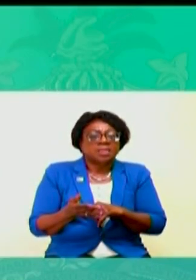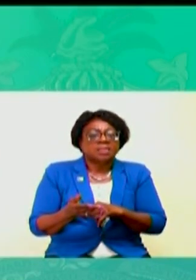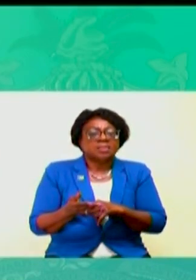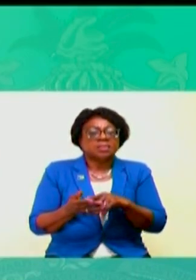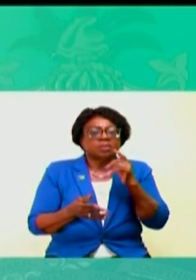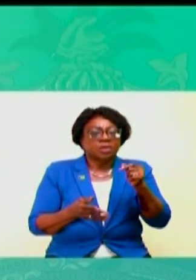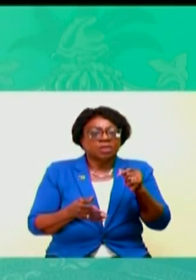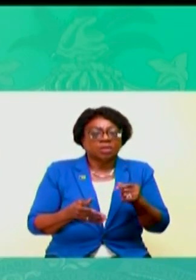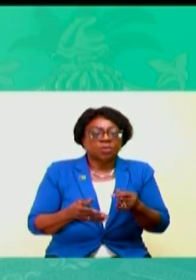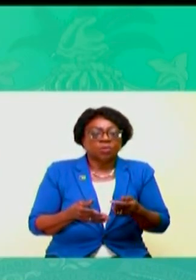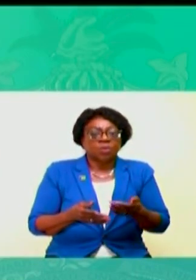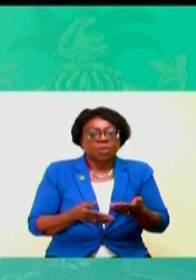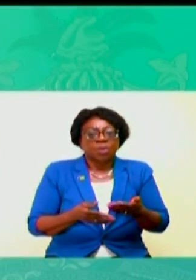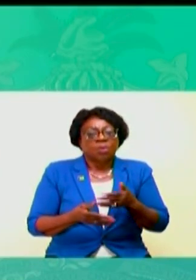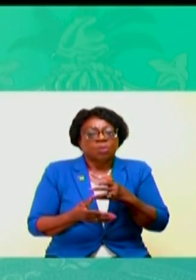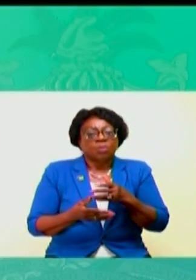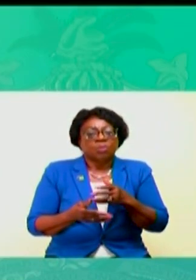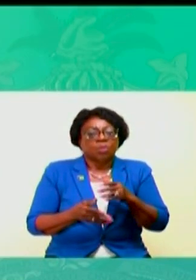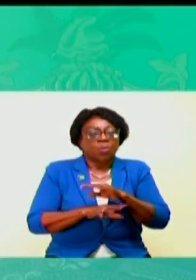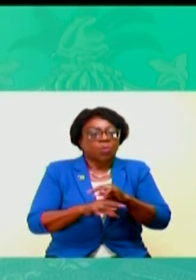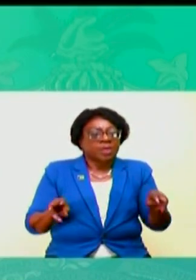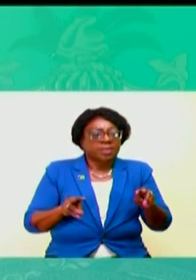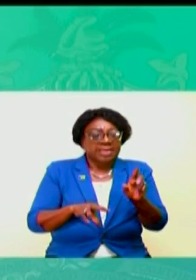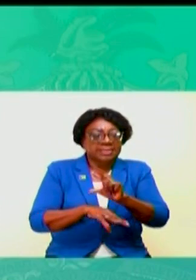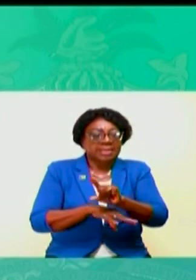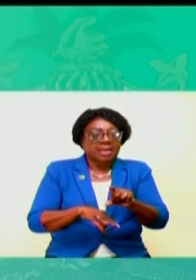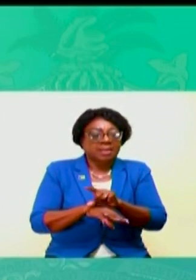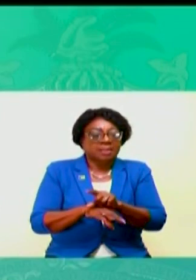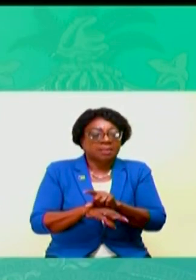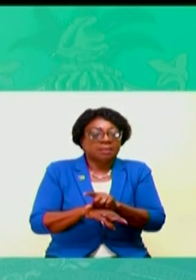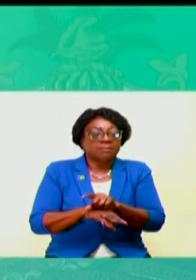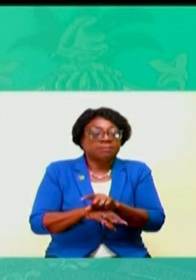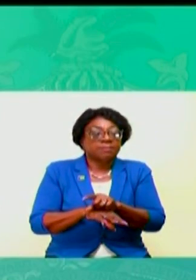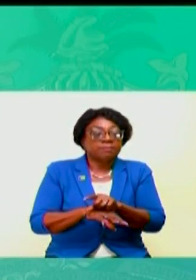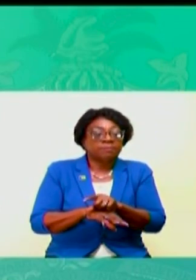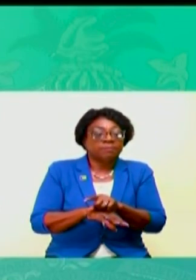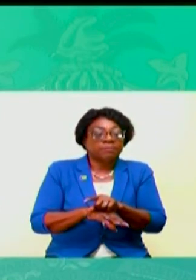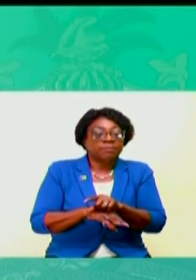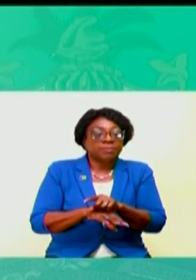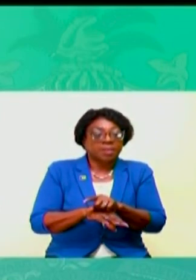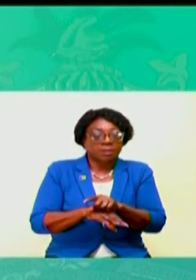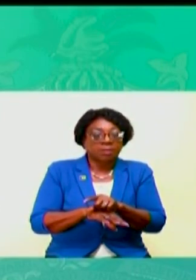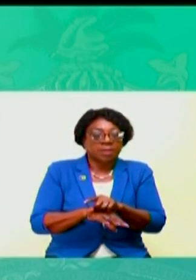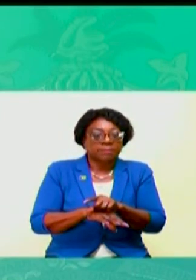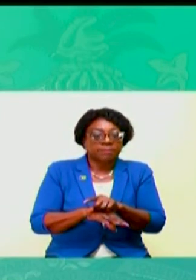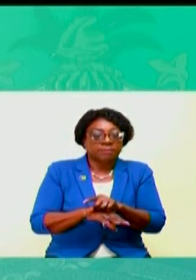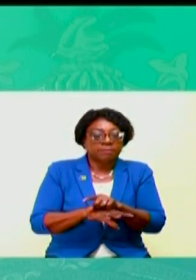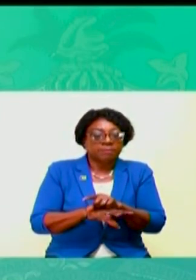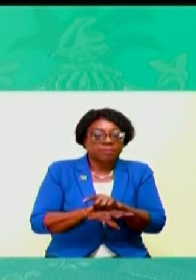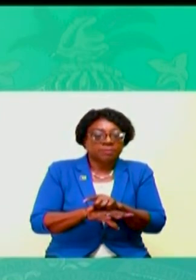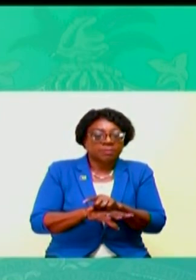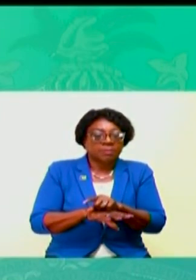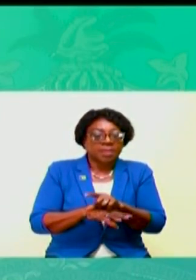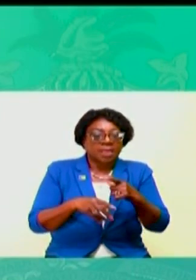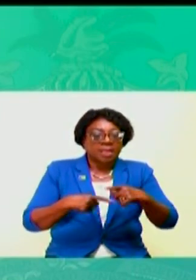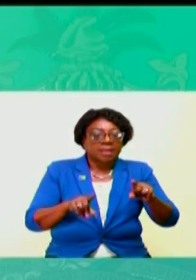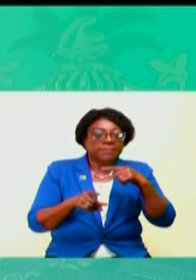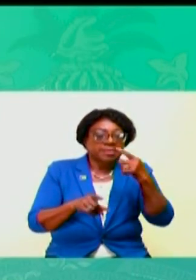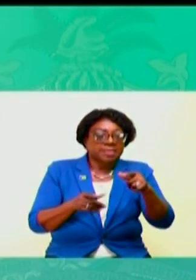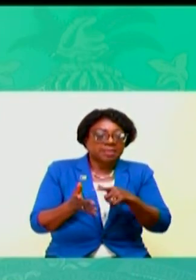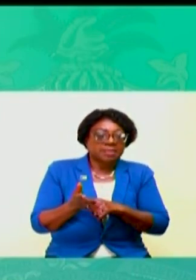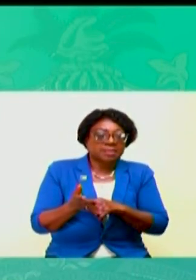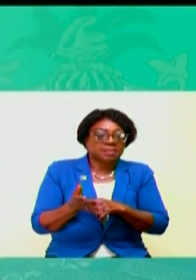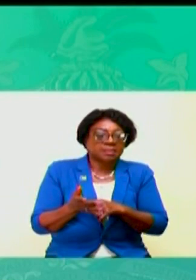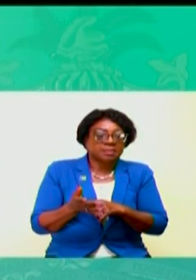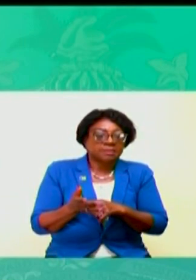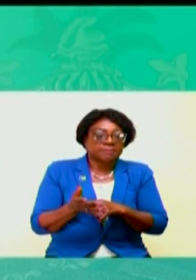bush. The most, this is prime property. Yeah. And let me say this, you see? See, I am very